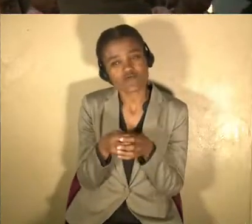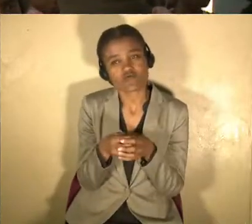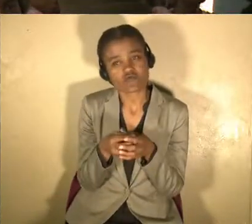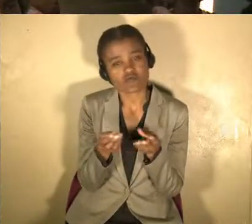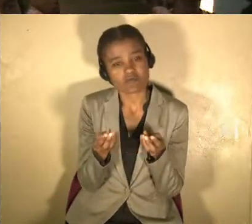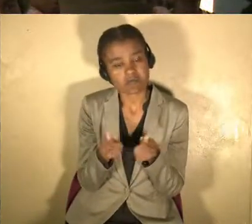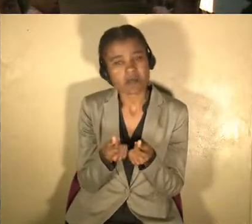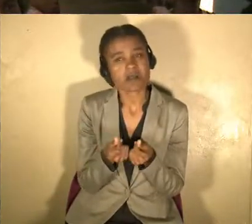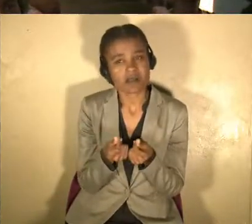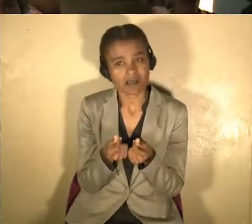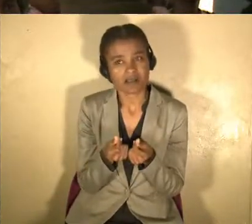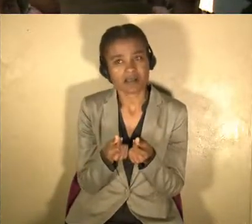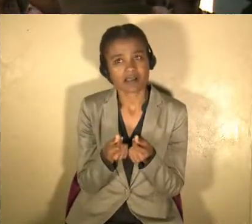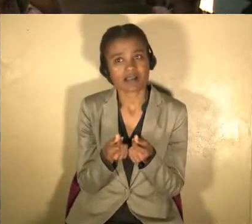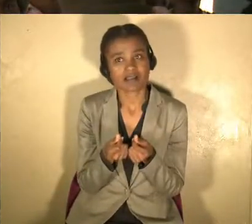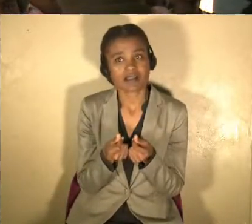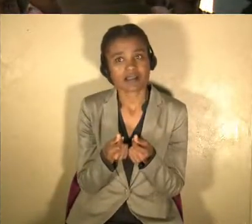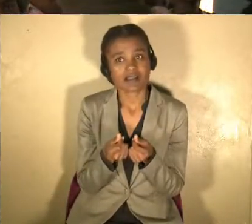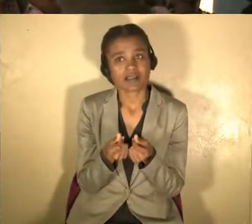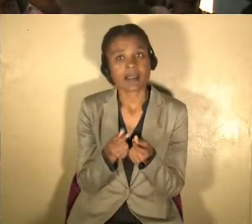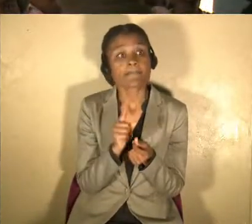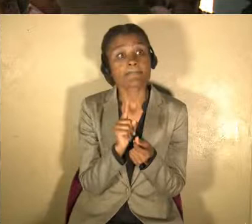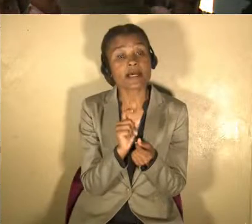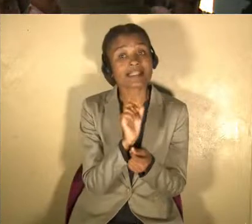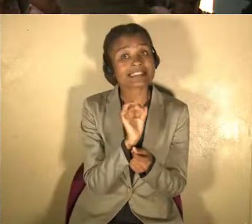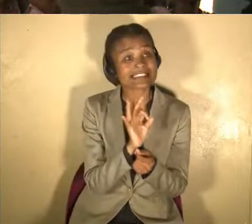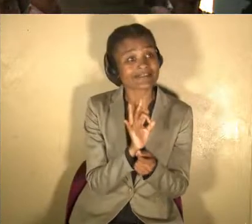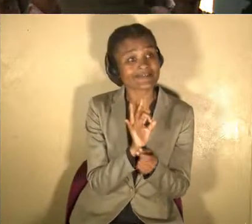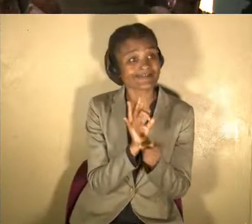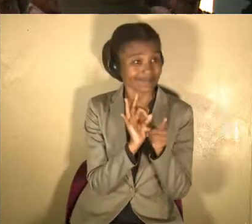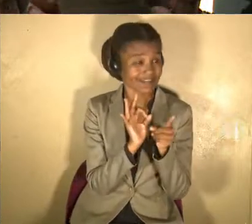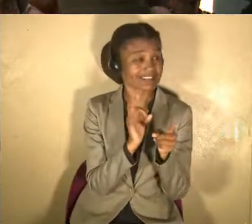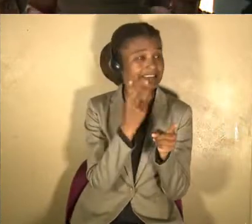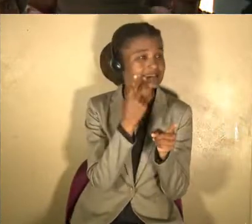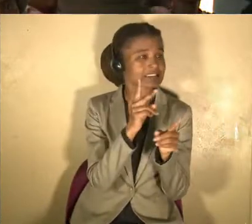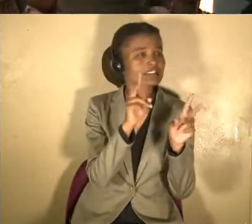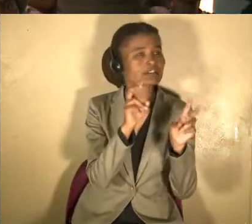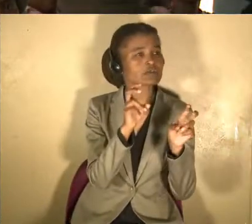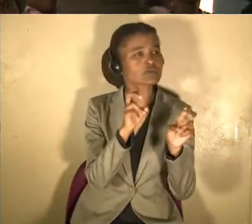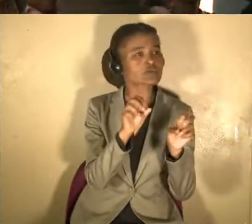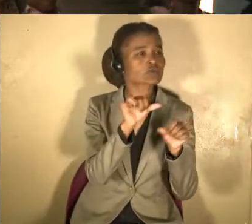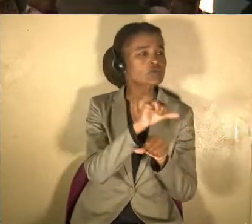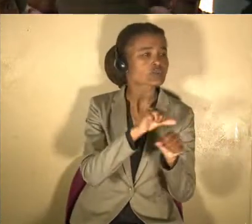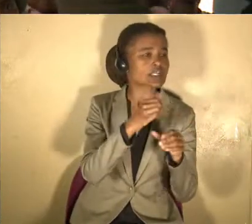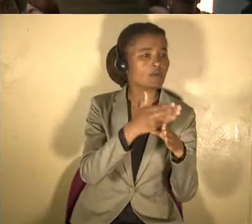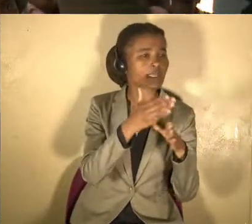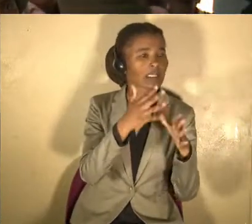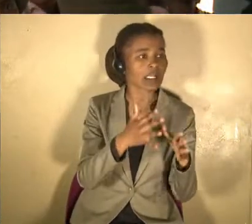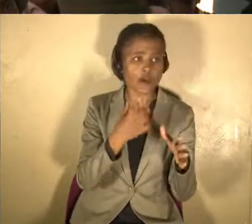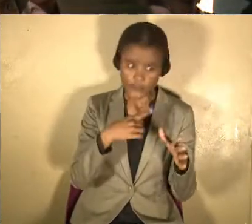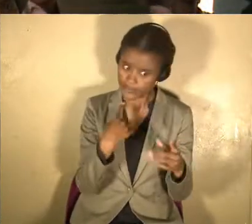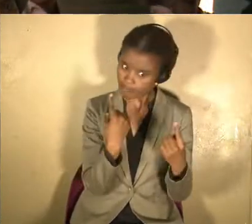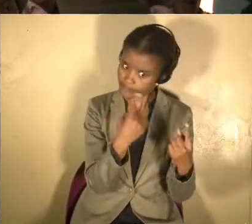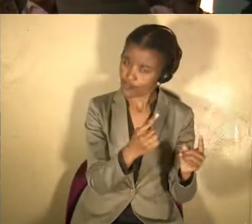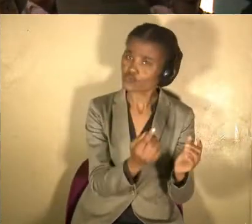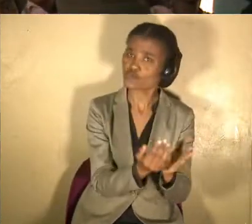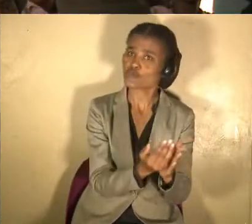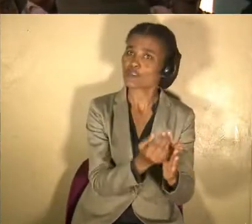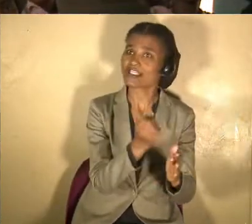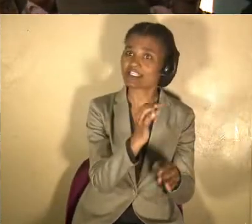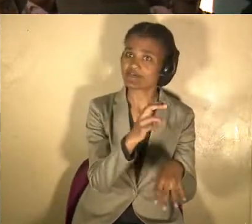workers in those schools, we don't attend to the issues. Radi attend because dikolo ba refer ko di